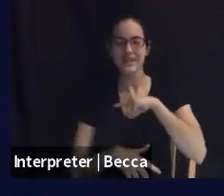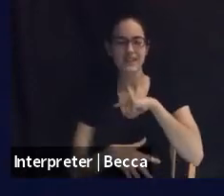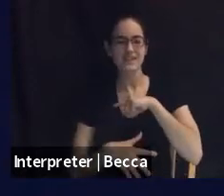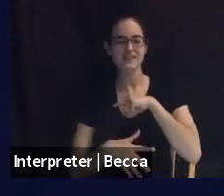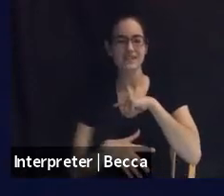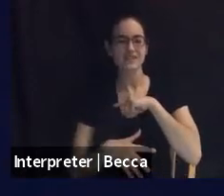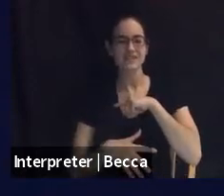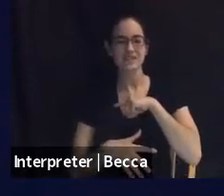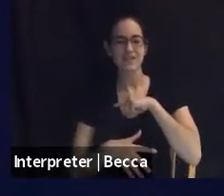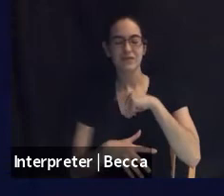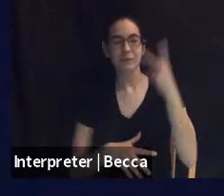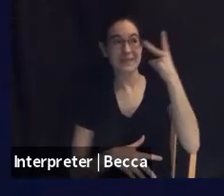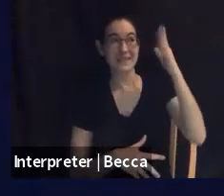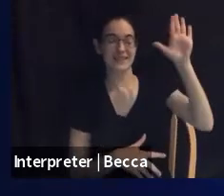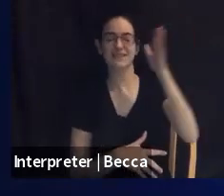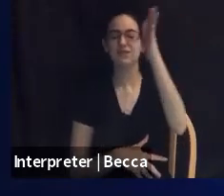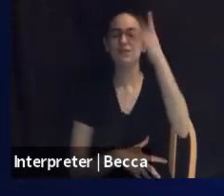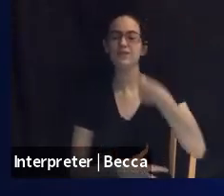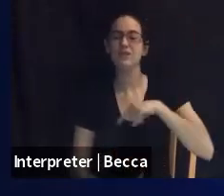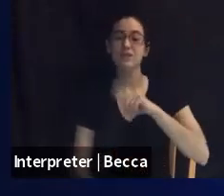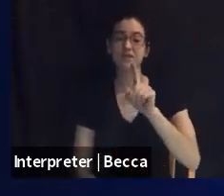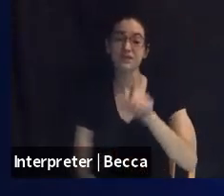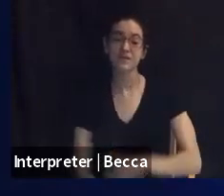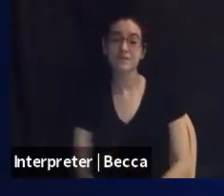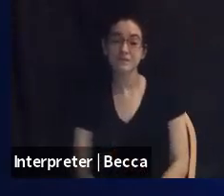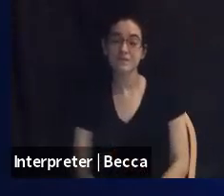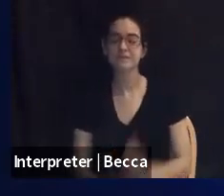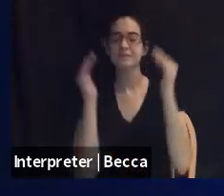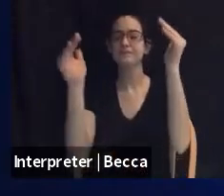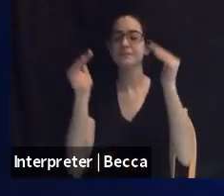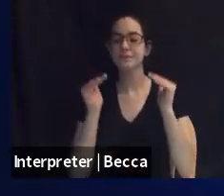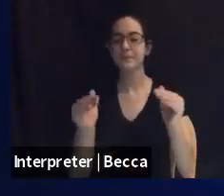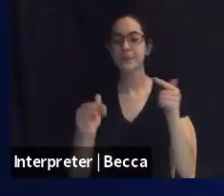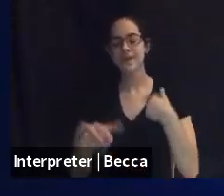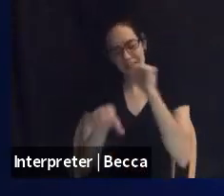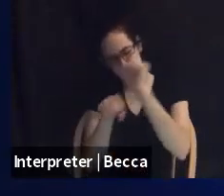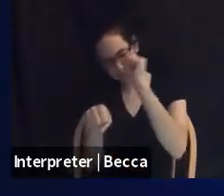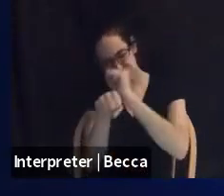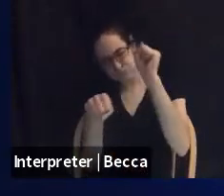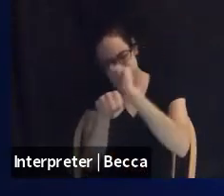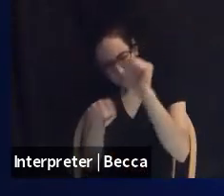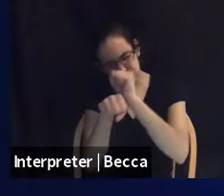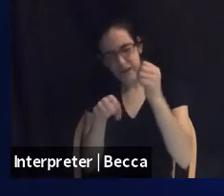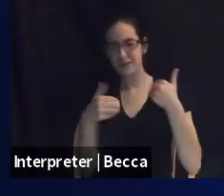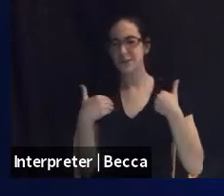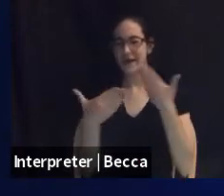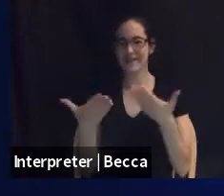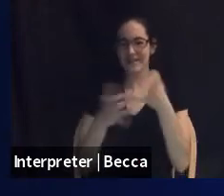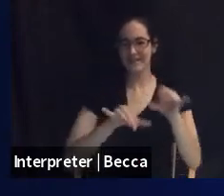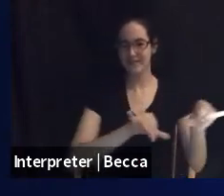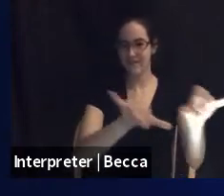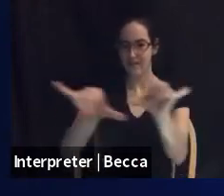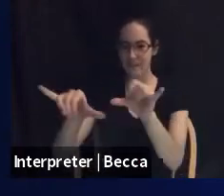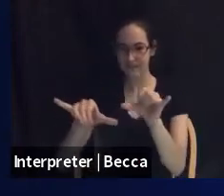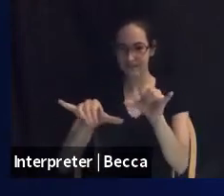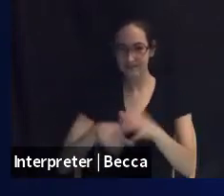that God might have for us? Number six, they worked to have things in common. Listen to that phrase. They worked